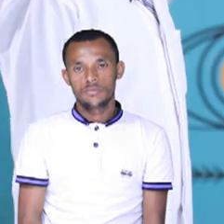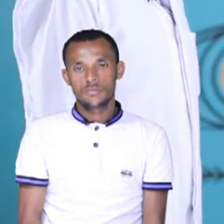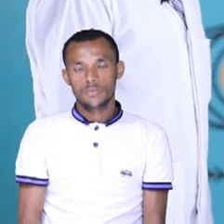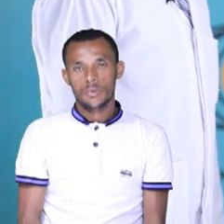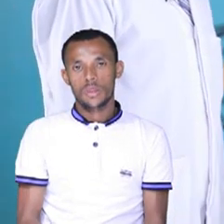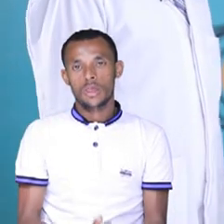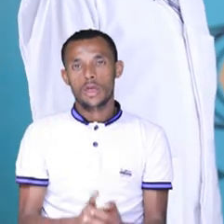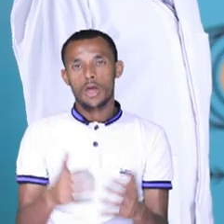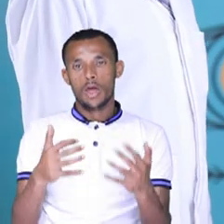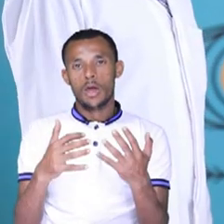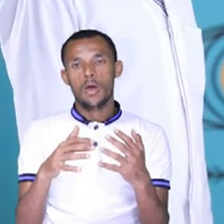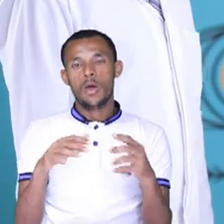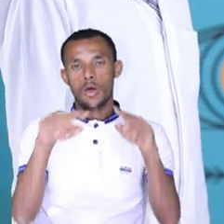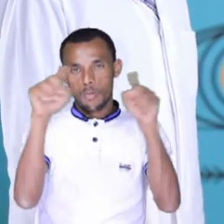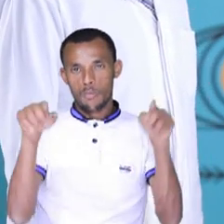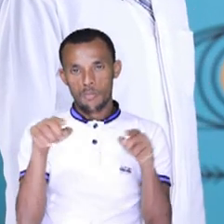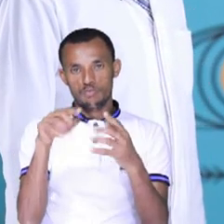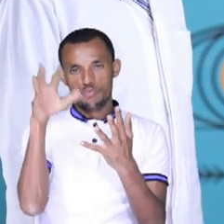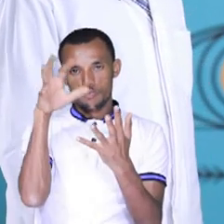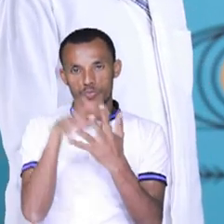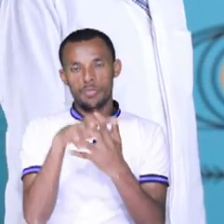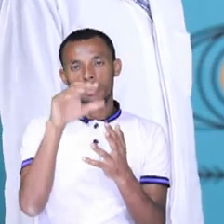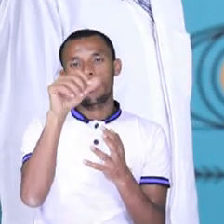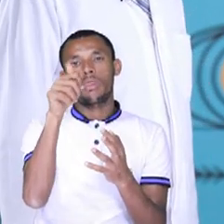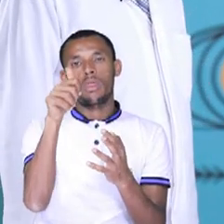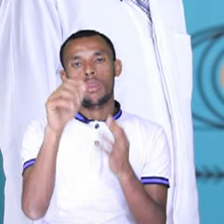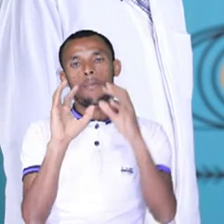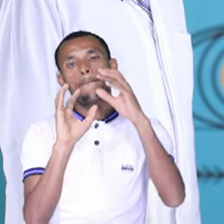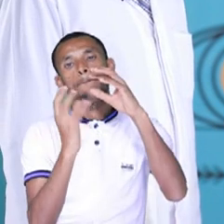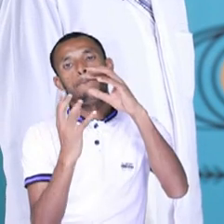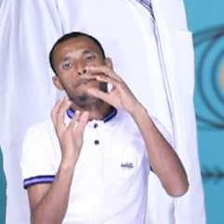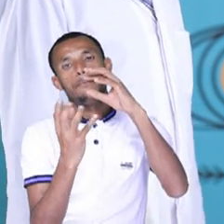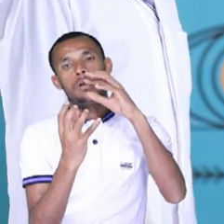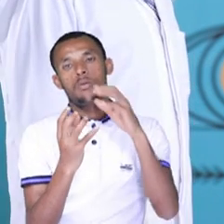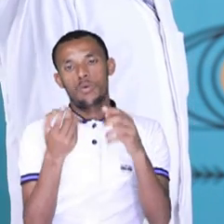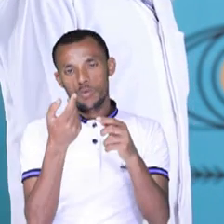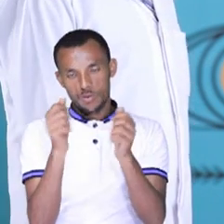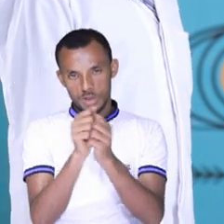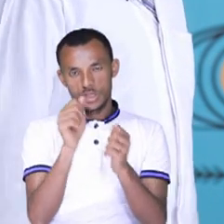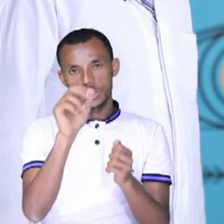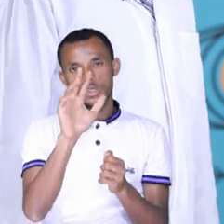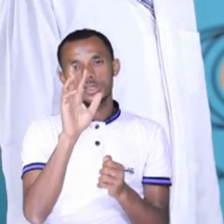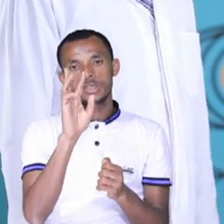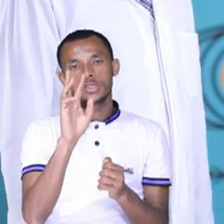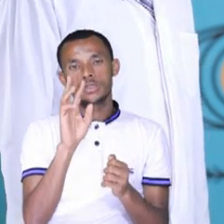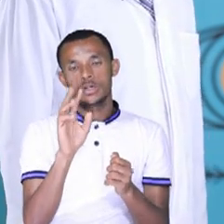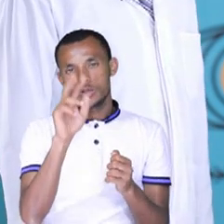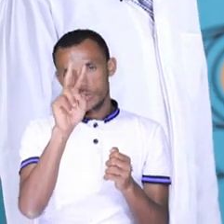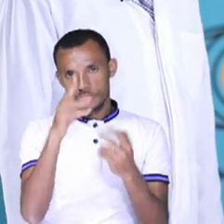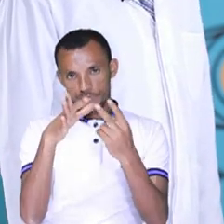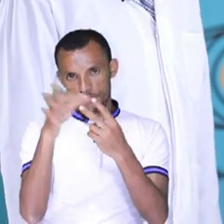A box contains 10 bulbs with 3 defective ones. If 2 bulbs are selected from the